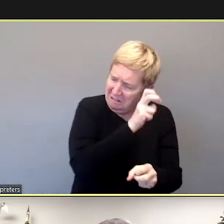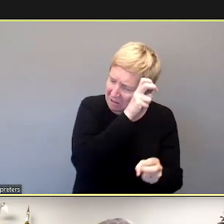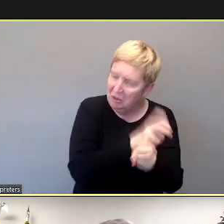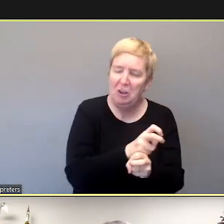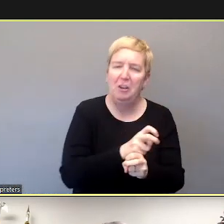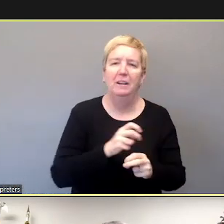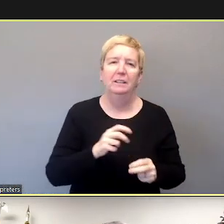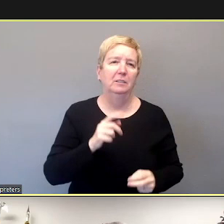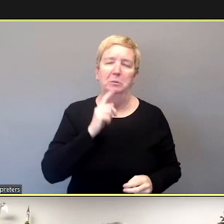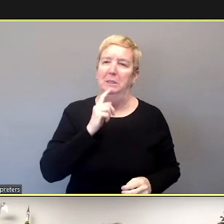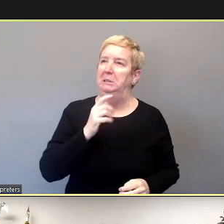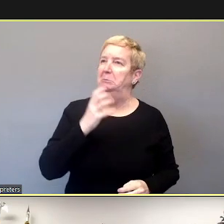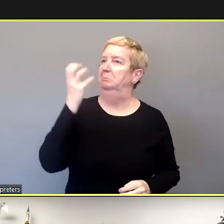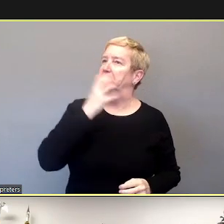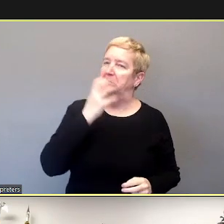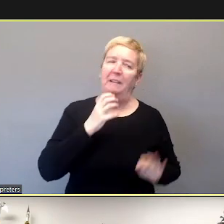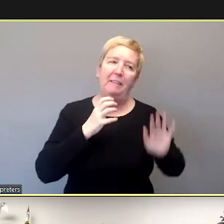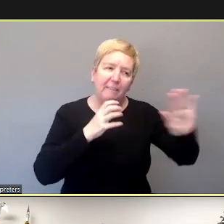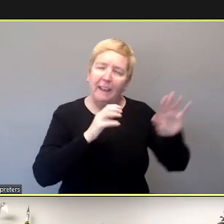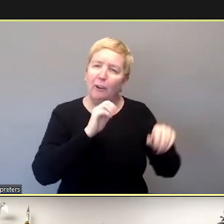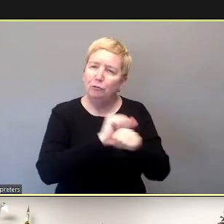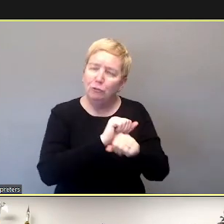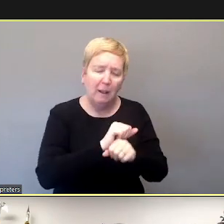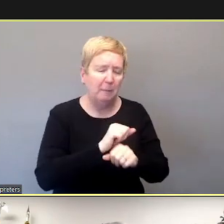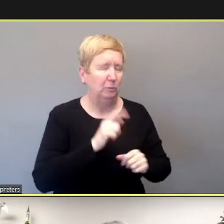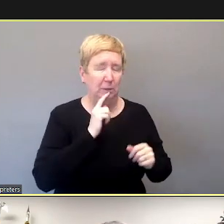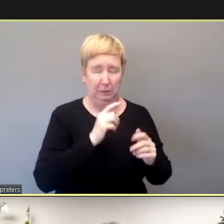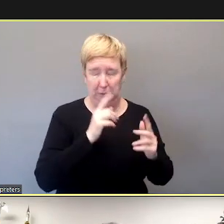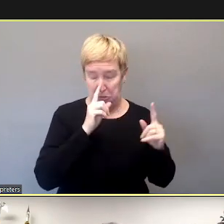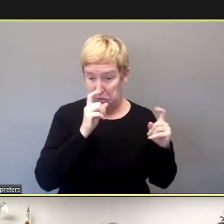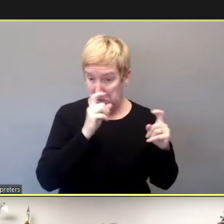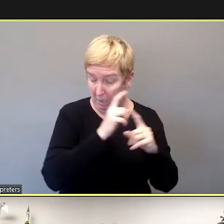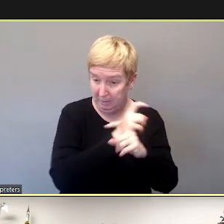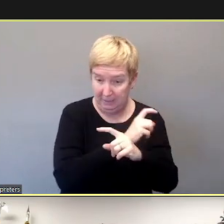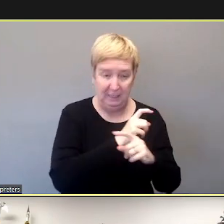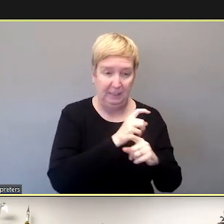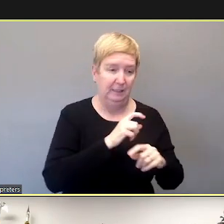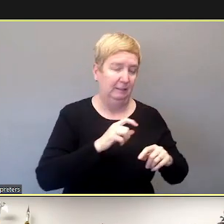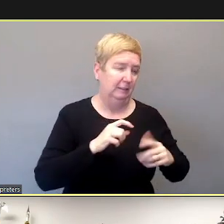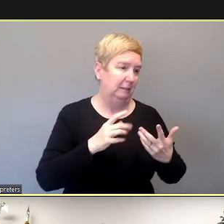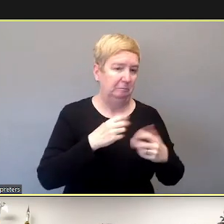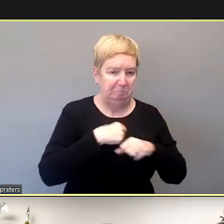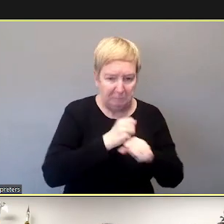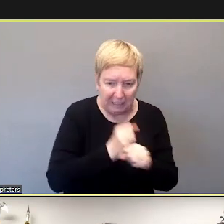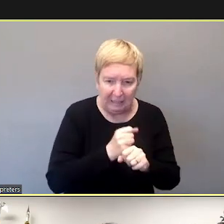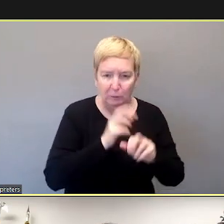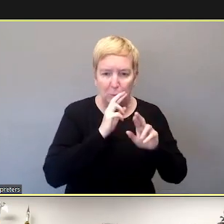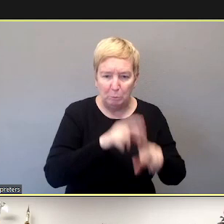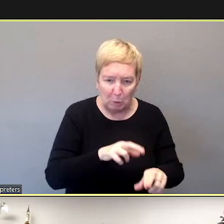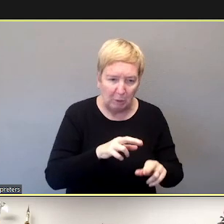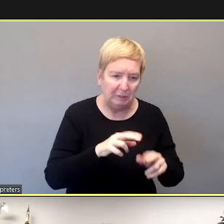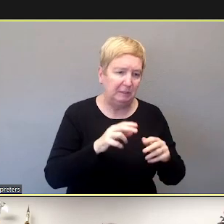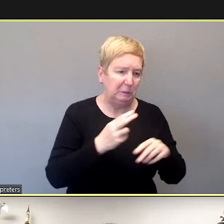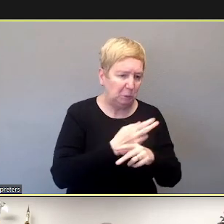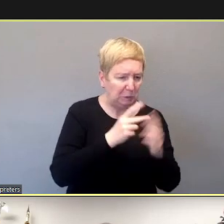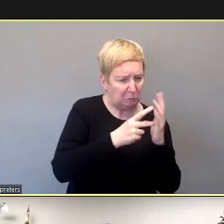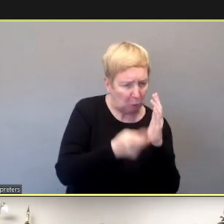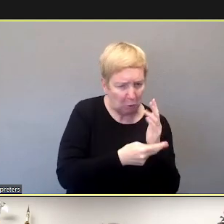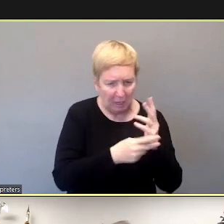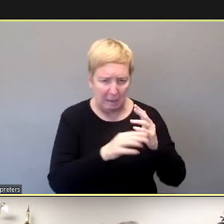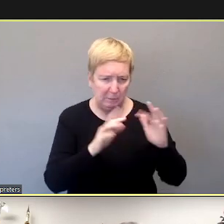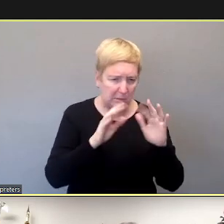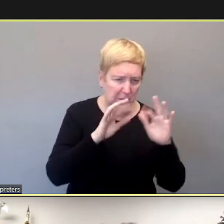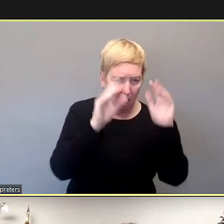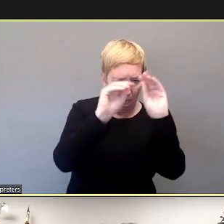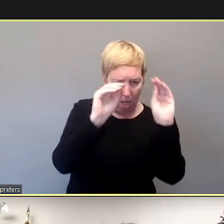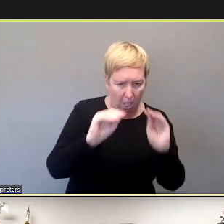no idea how complicated it is to program these reports or manually produce them, but they give you an excellent snapshot of